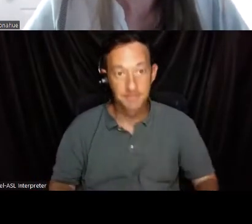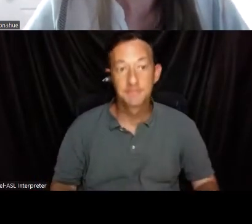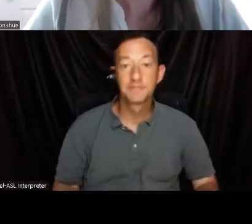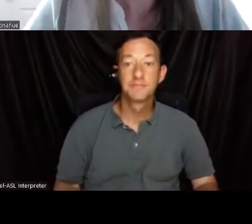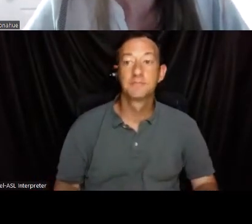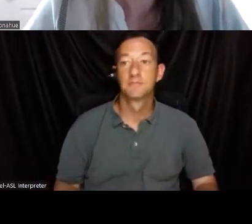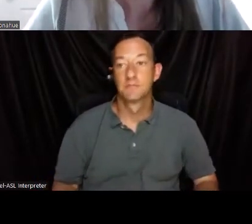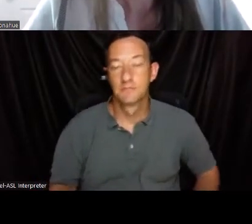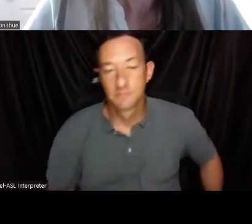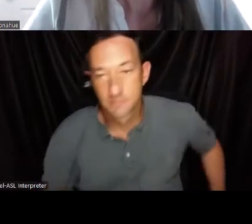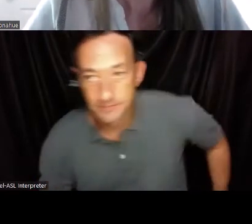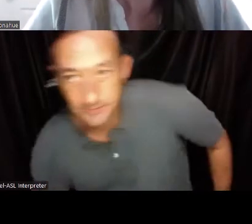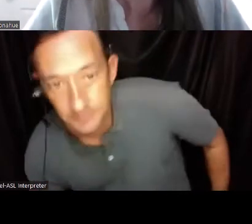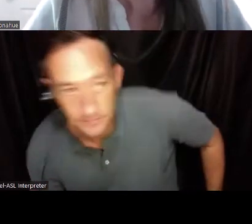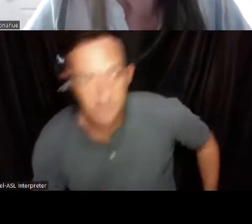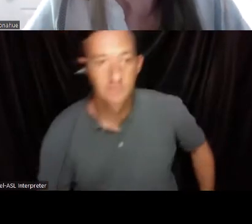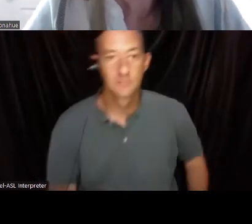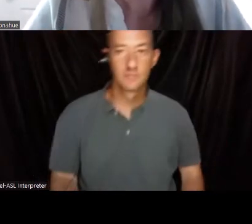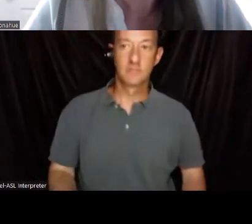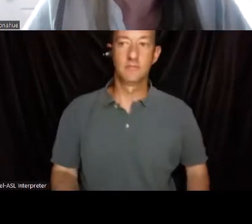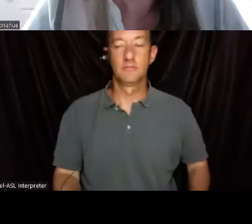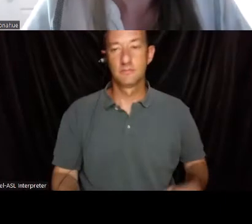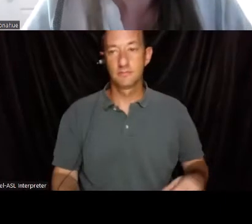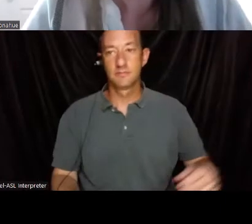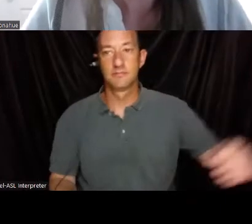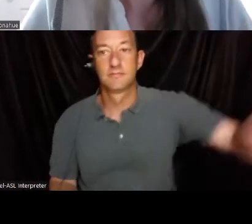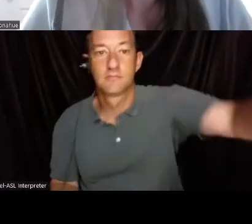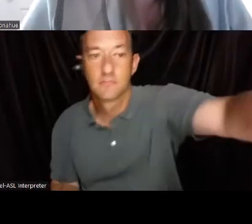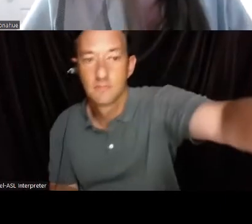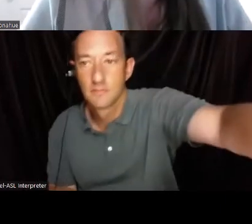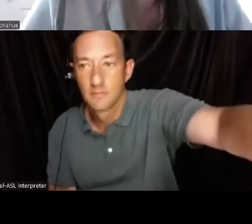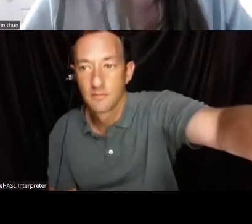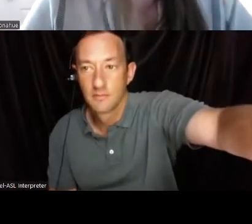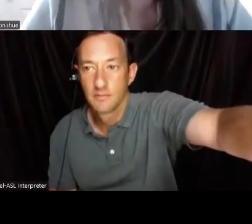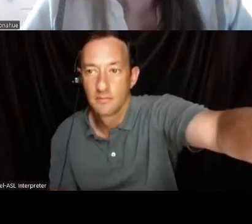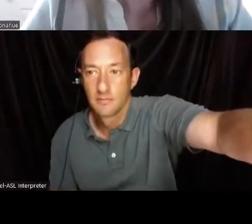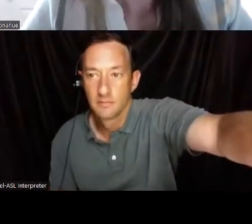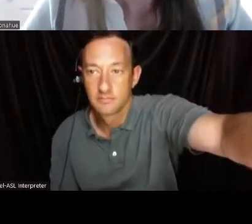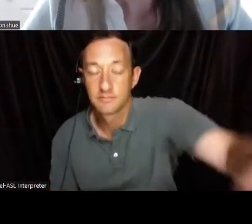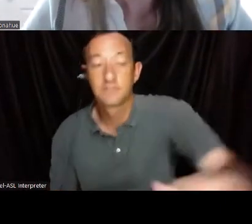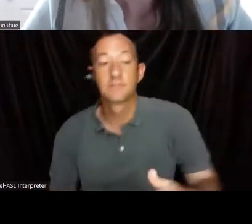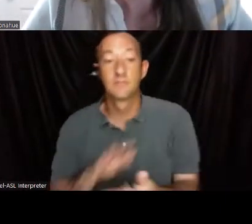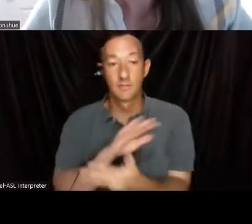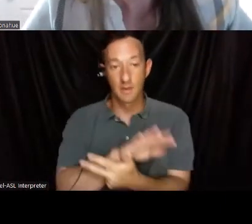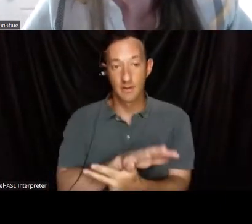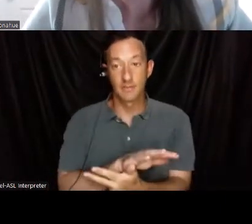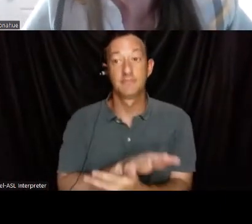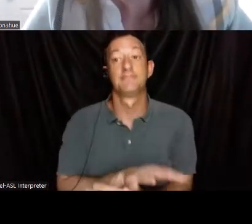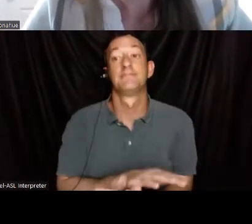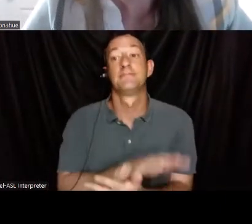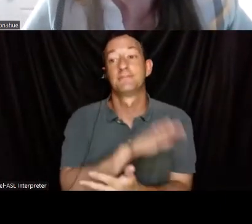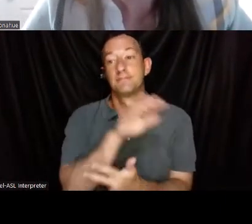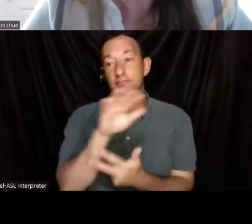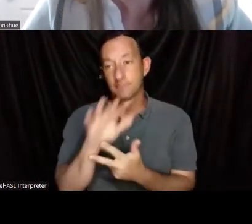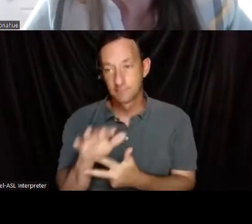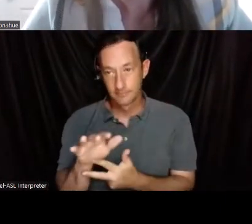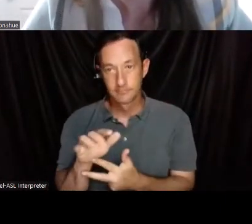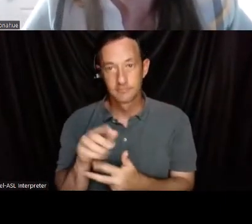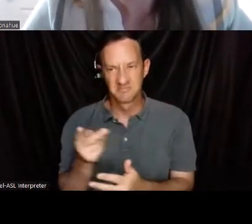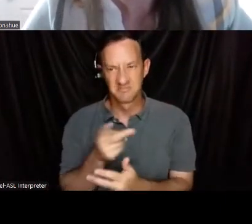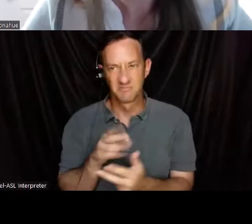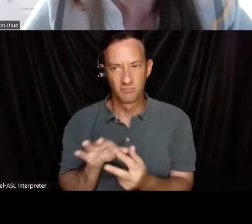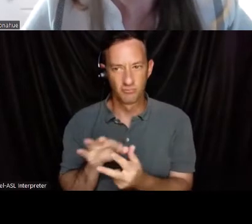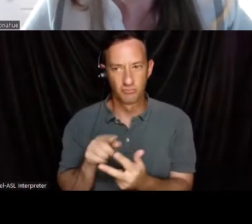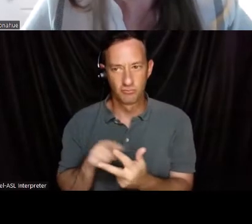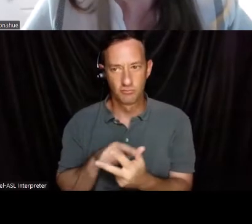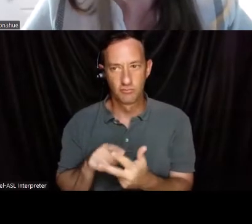Now, step two is very much related to step one. So identify statistics that are